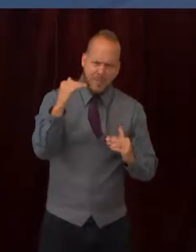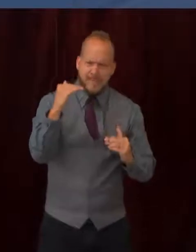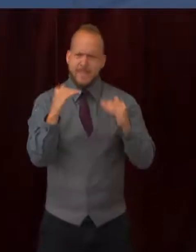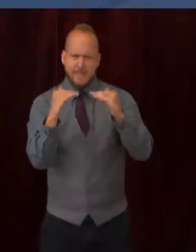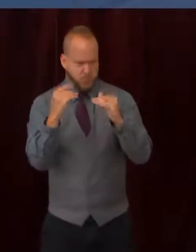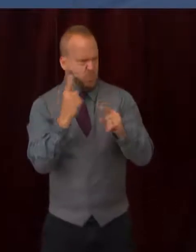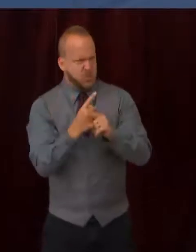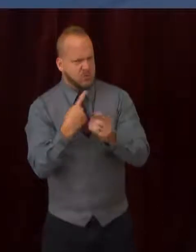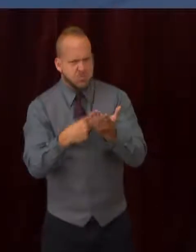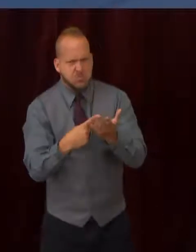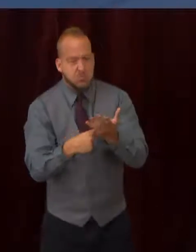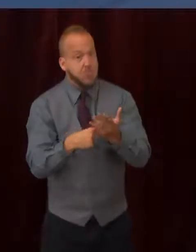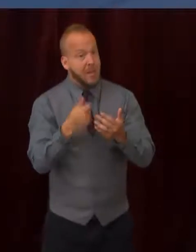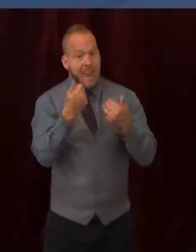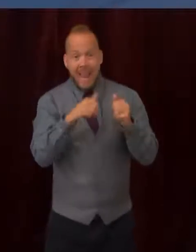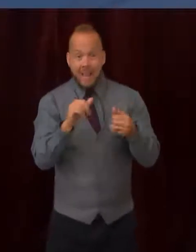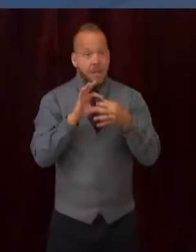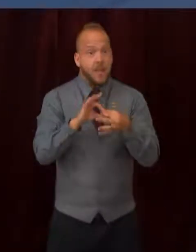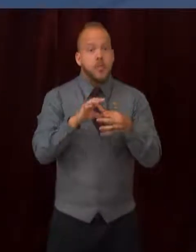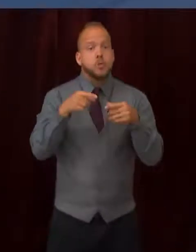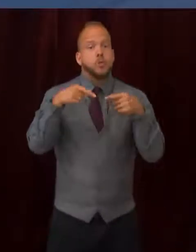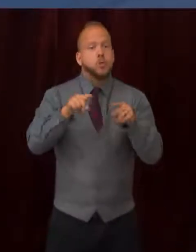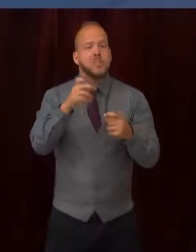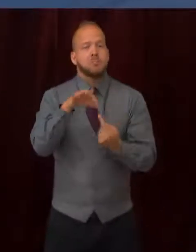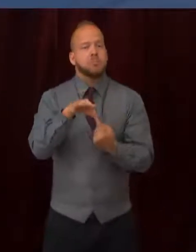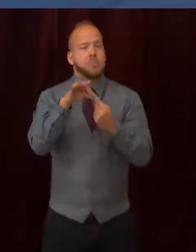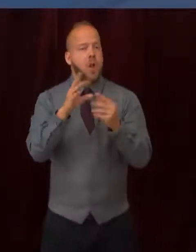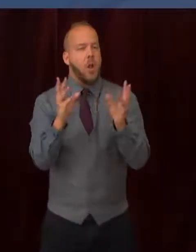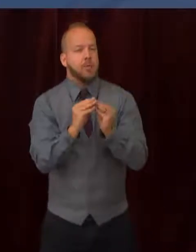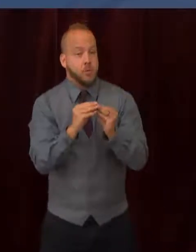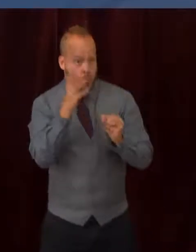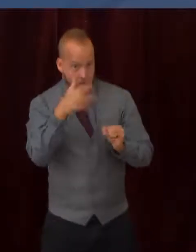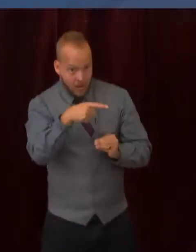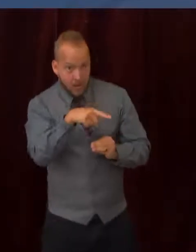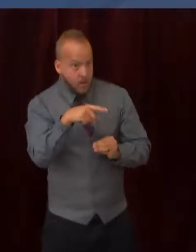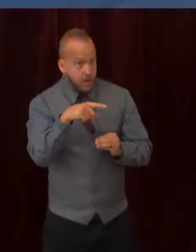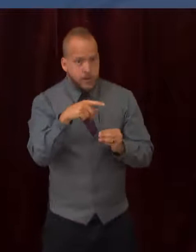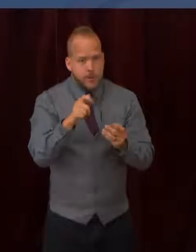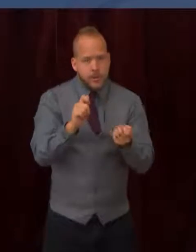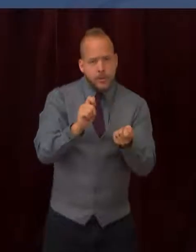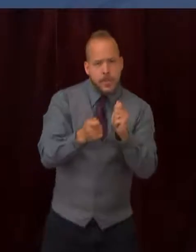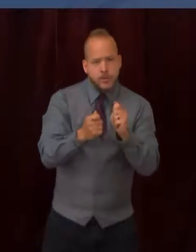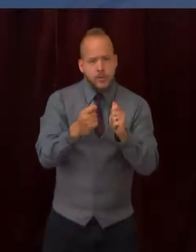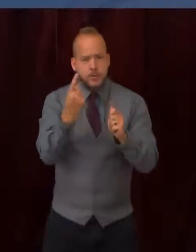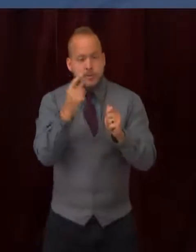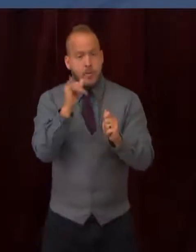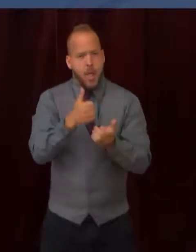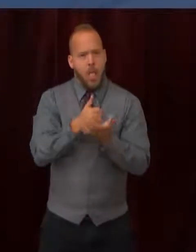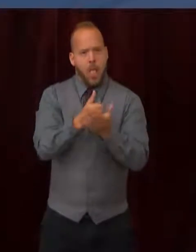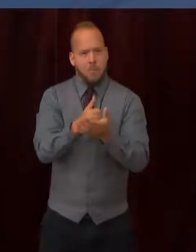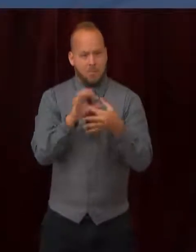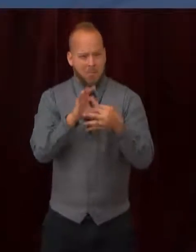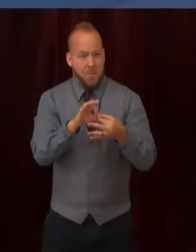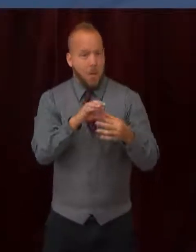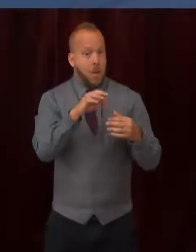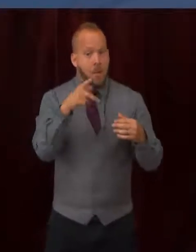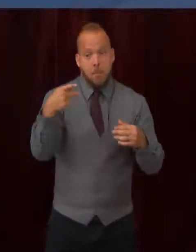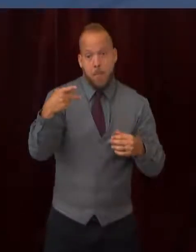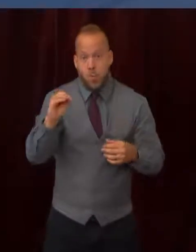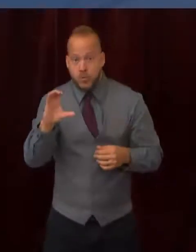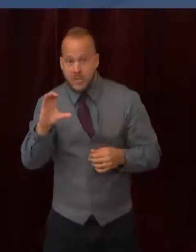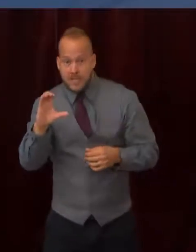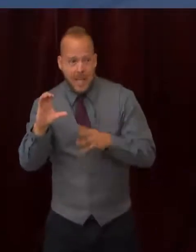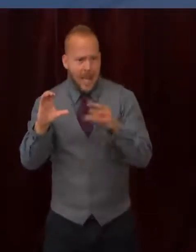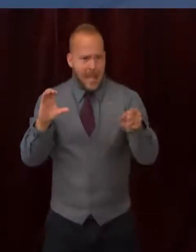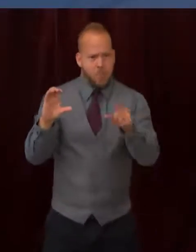and people of color are just? And can you really protect some of those social services that you